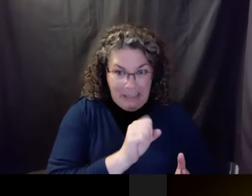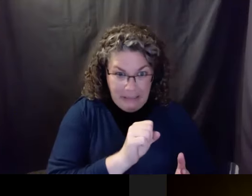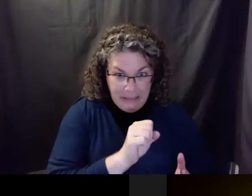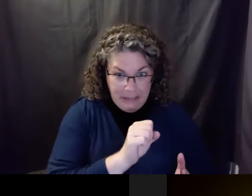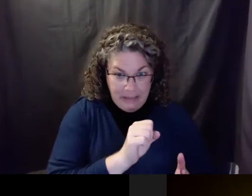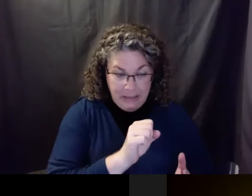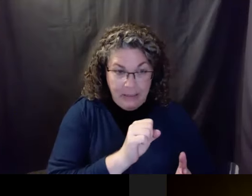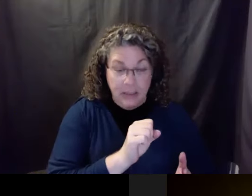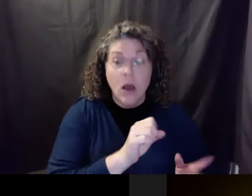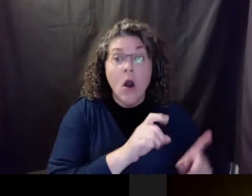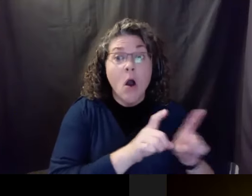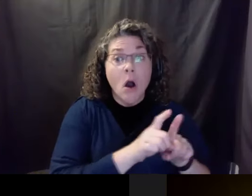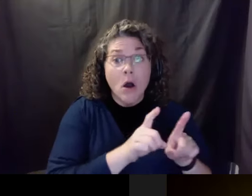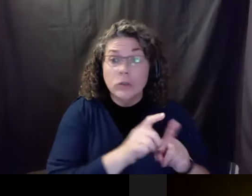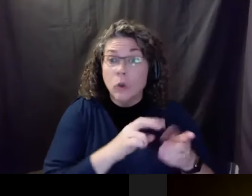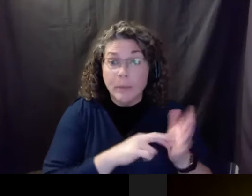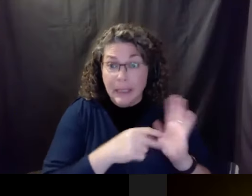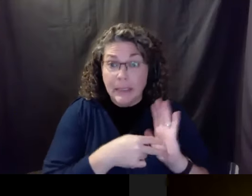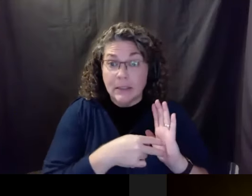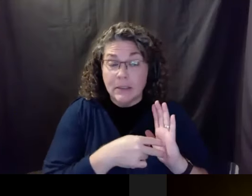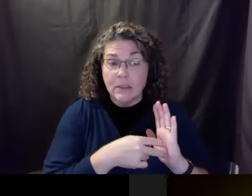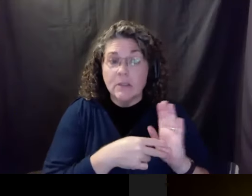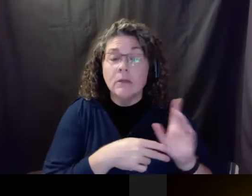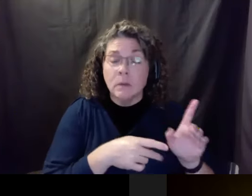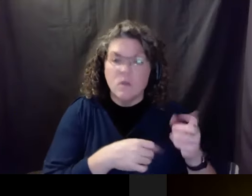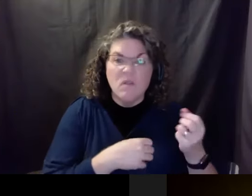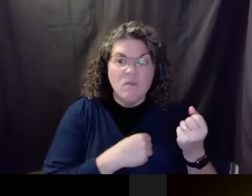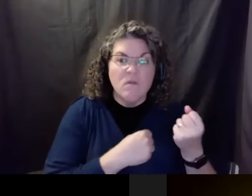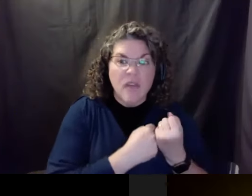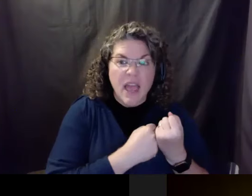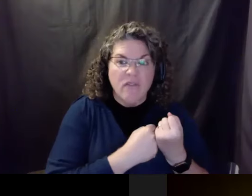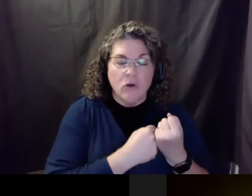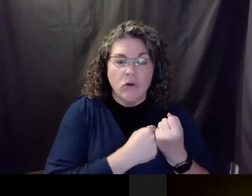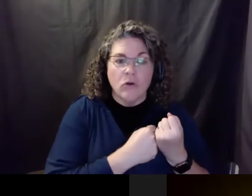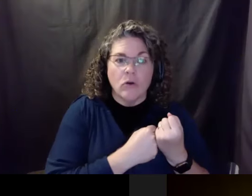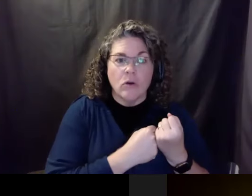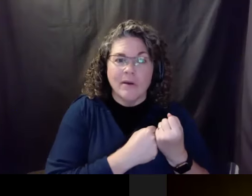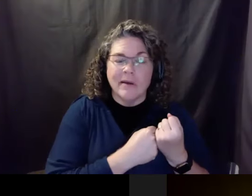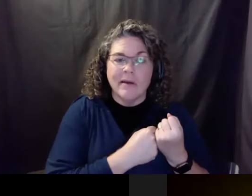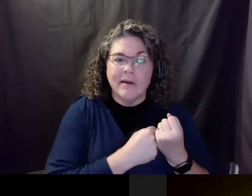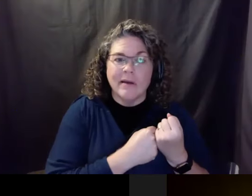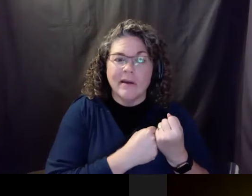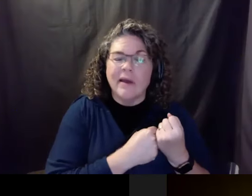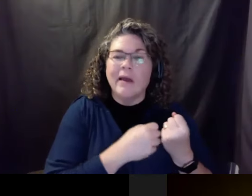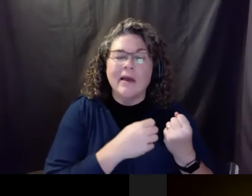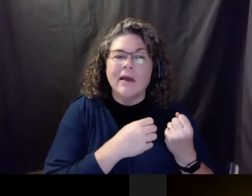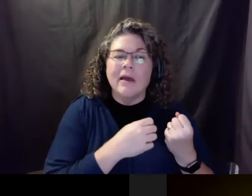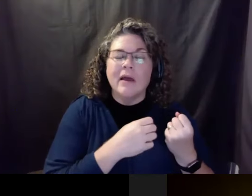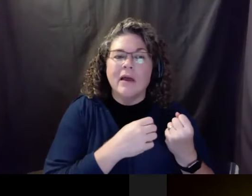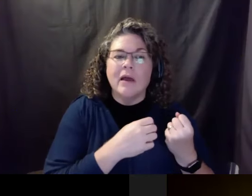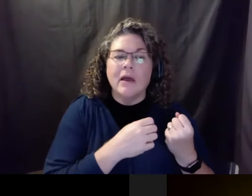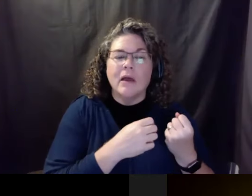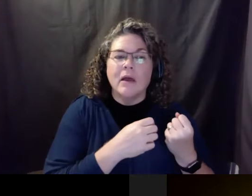It also means that you're in favor of it to increase the number of counties where